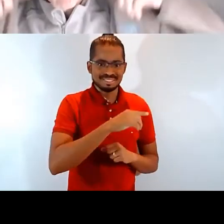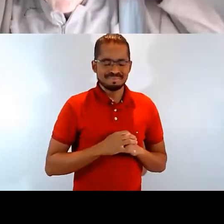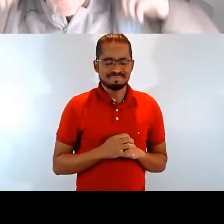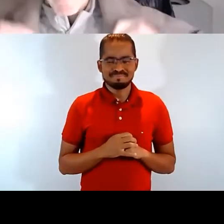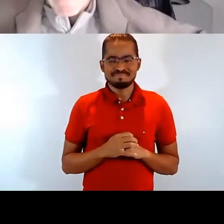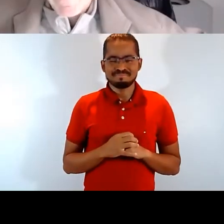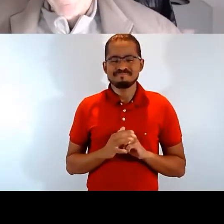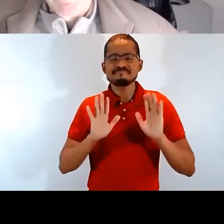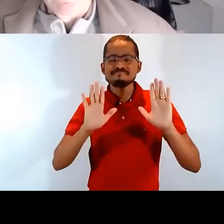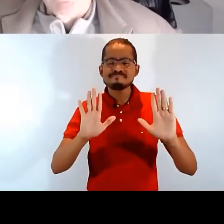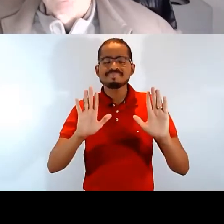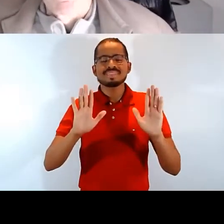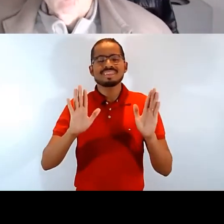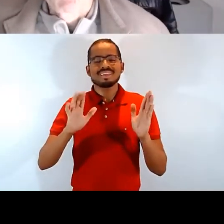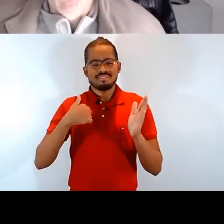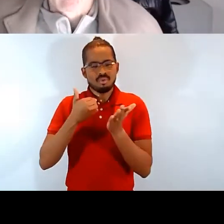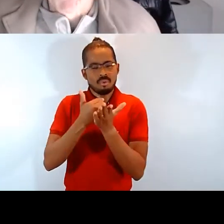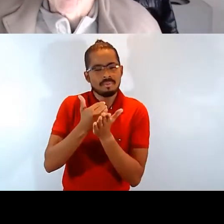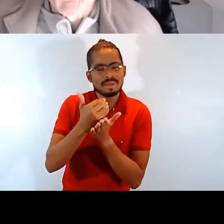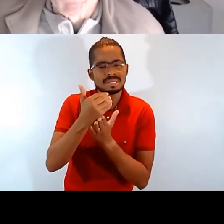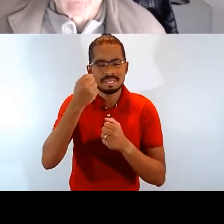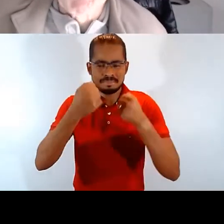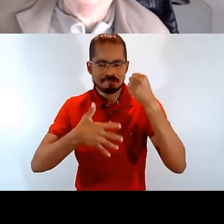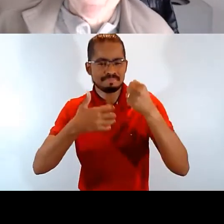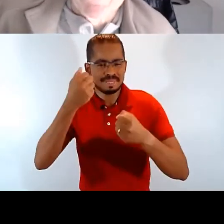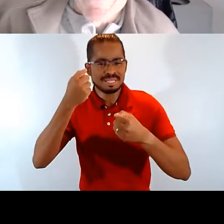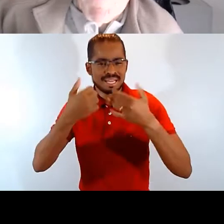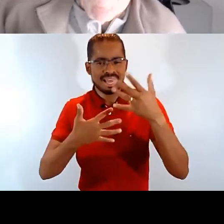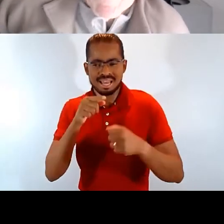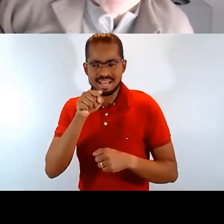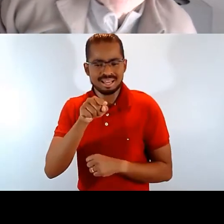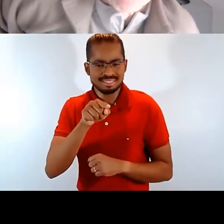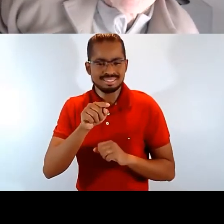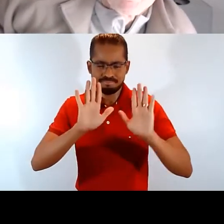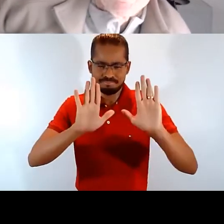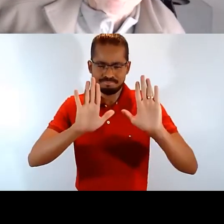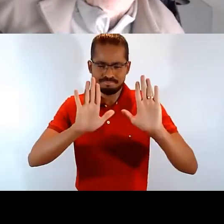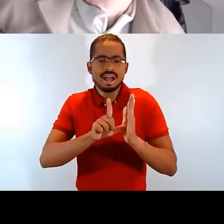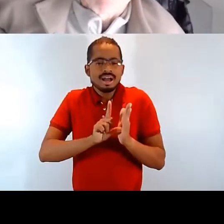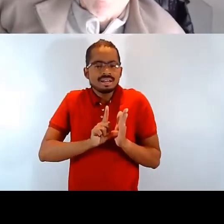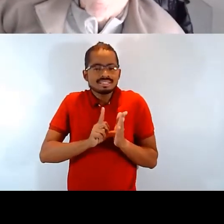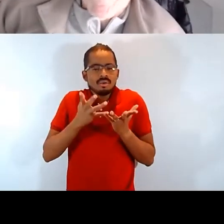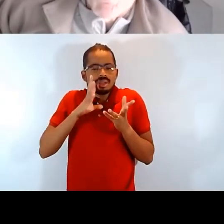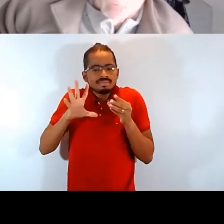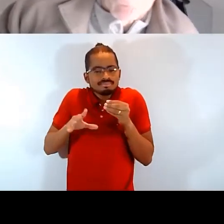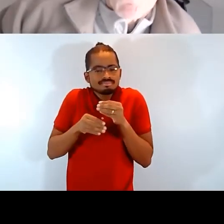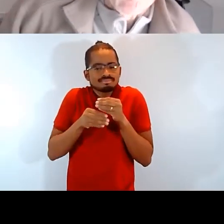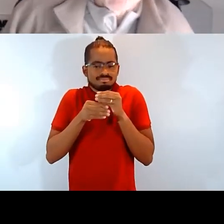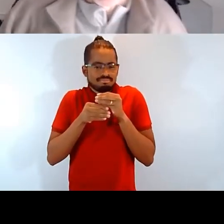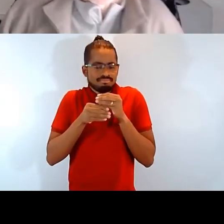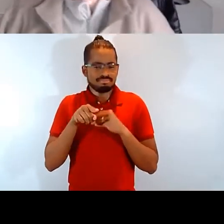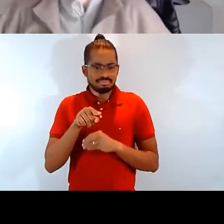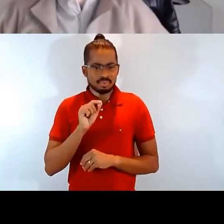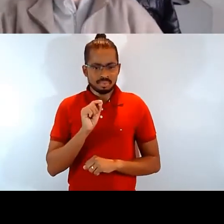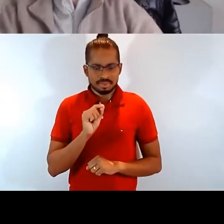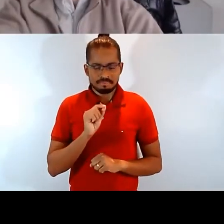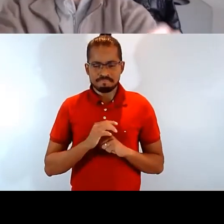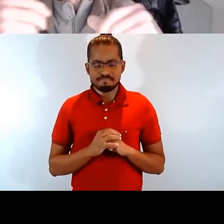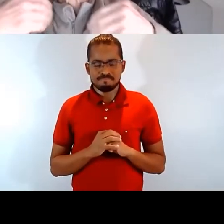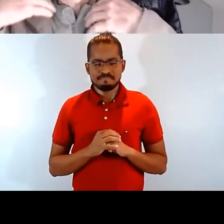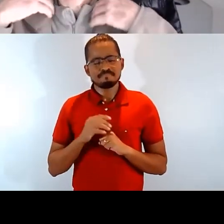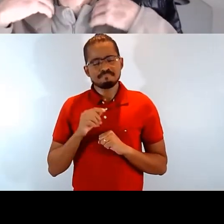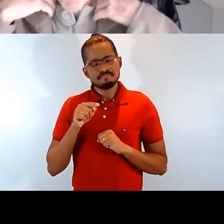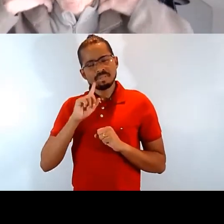Now, before I move on, I should like to explain something that will also